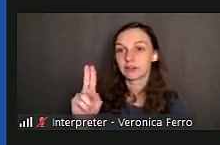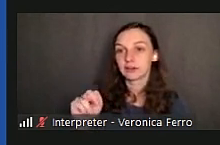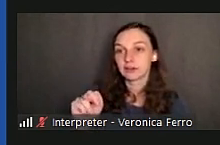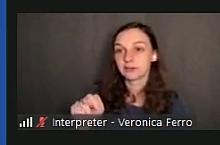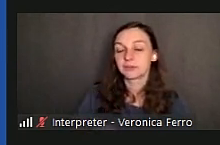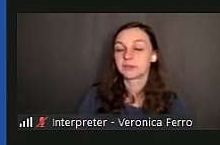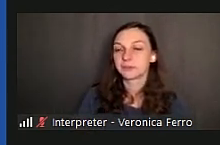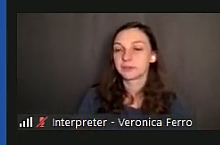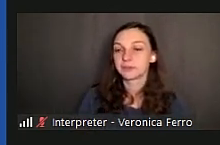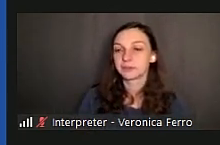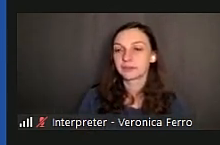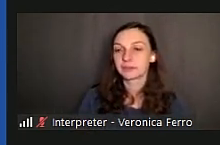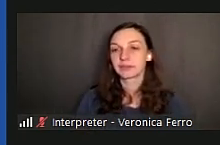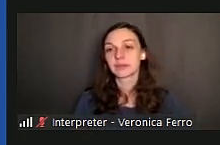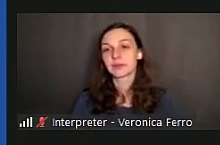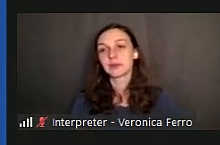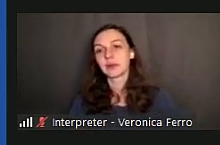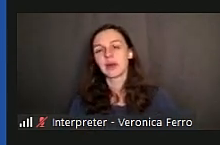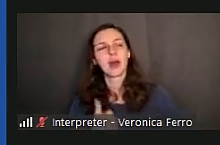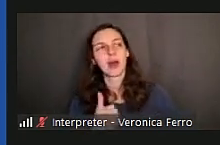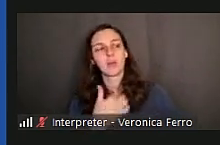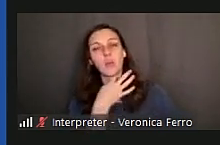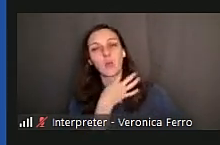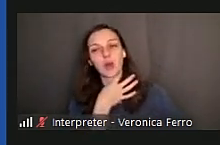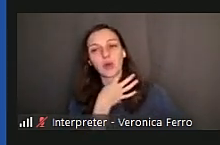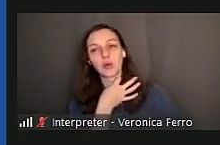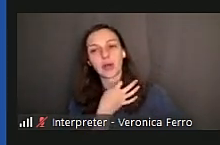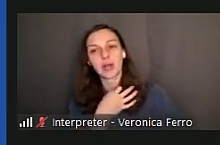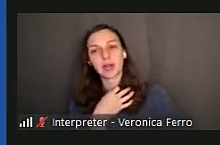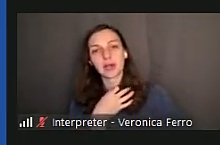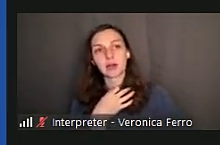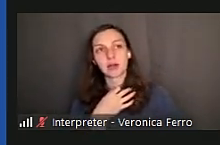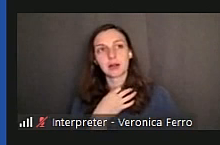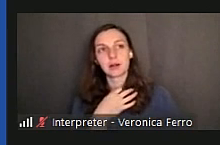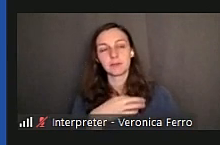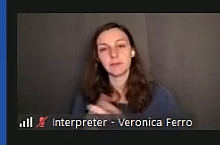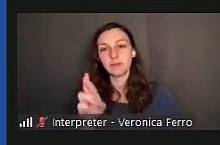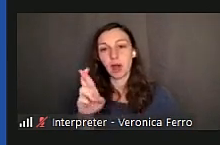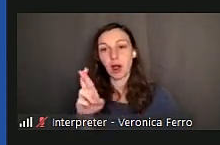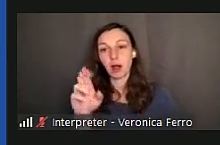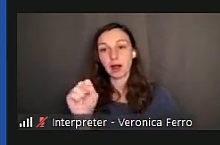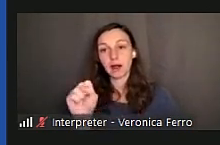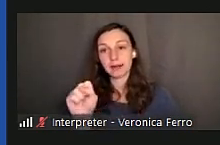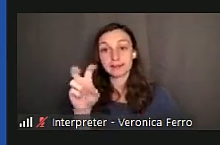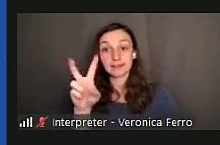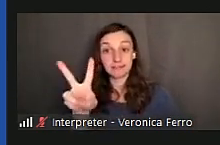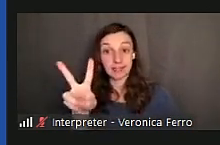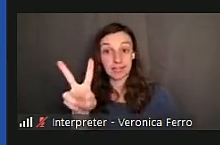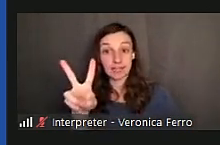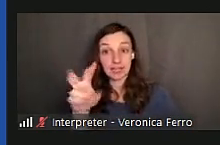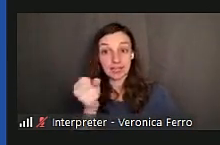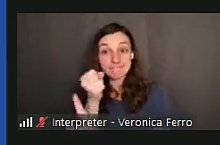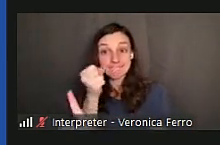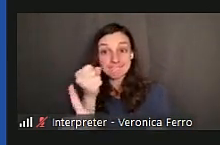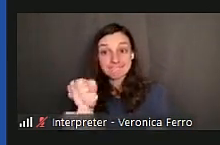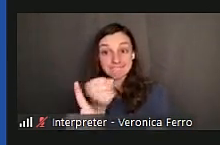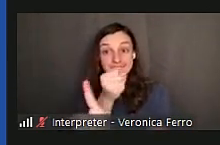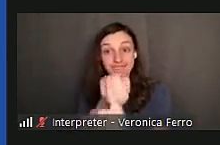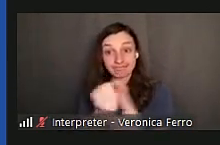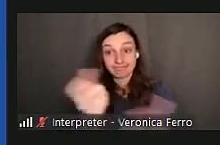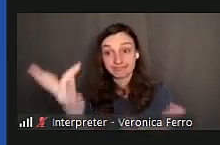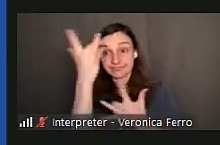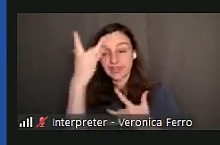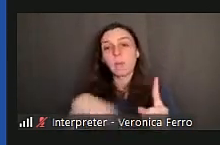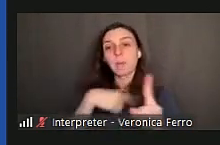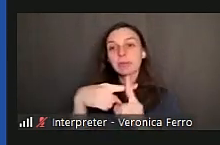Thanks. I'm wondering where we're at with RSV cases, and also with, are we starting to see any influenza cases in